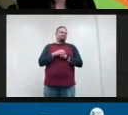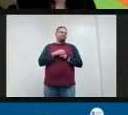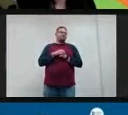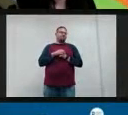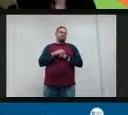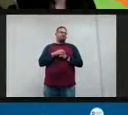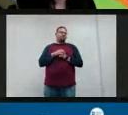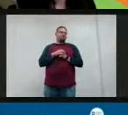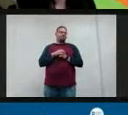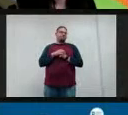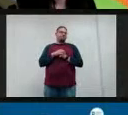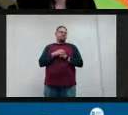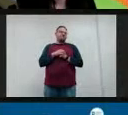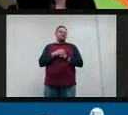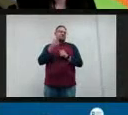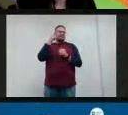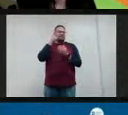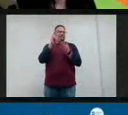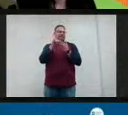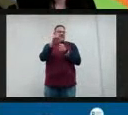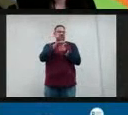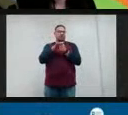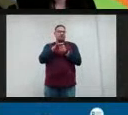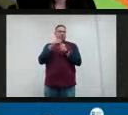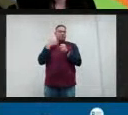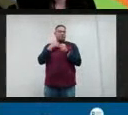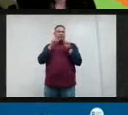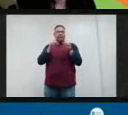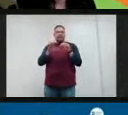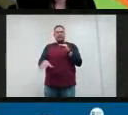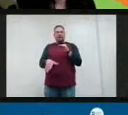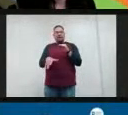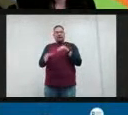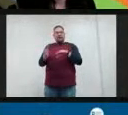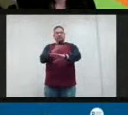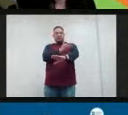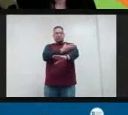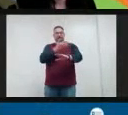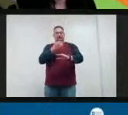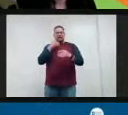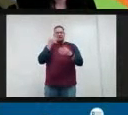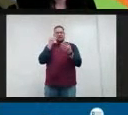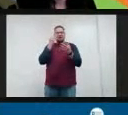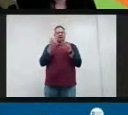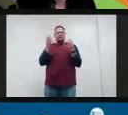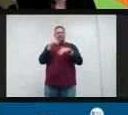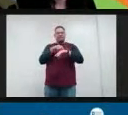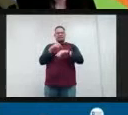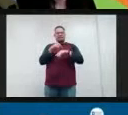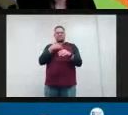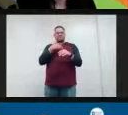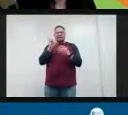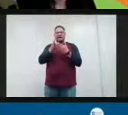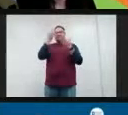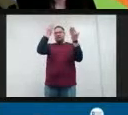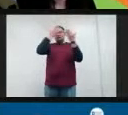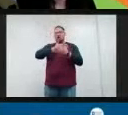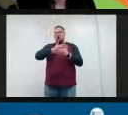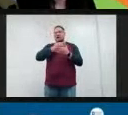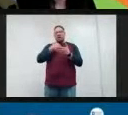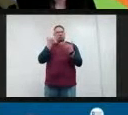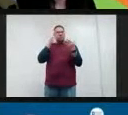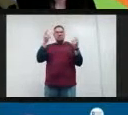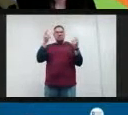I think this is certainly an area that we can really improve on. I know a lot of times I feel like I'm in the dark. I don't know what's going